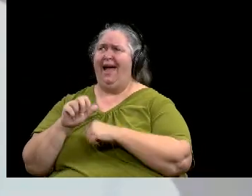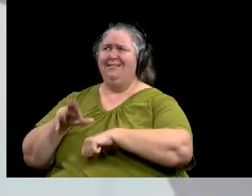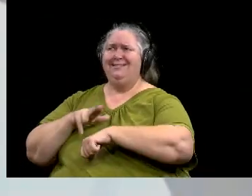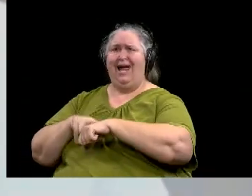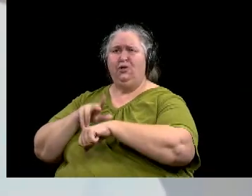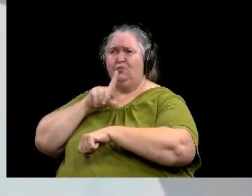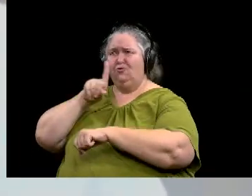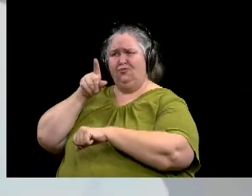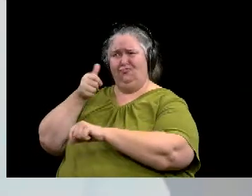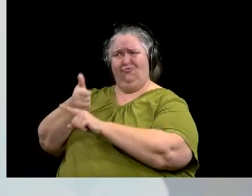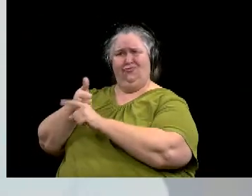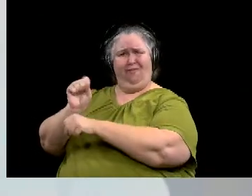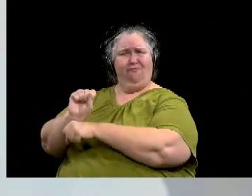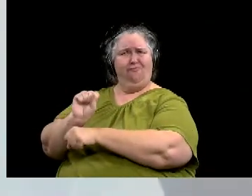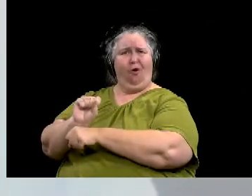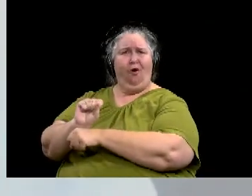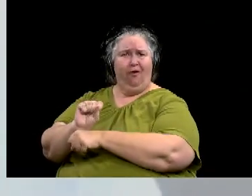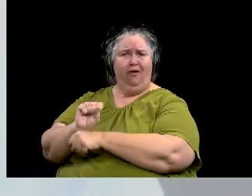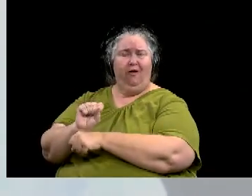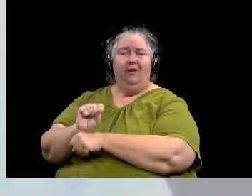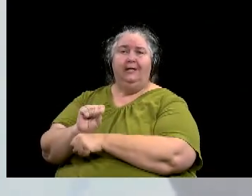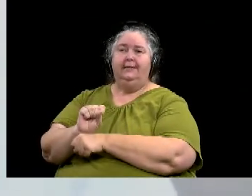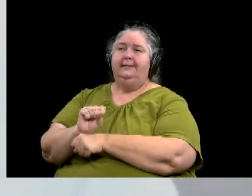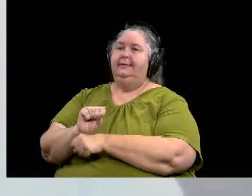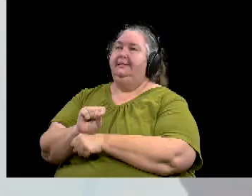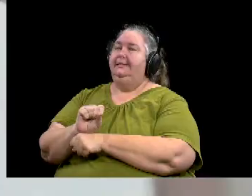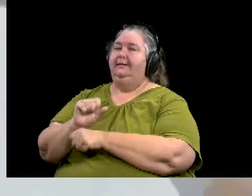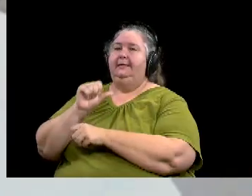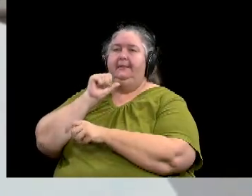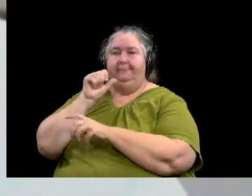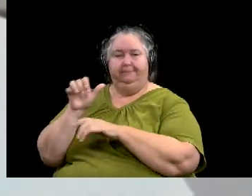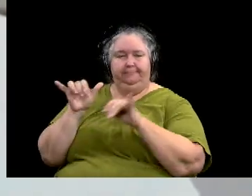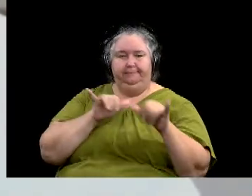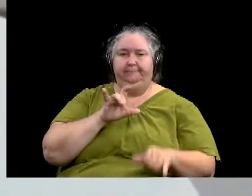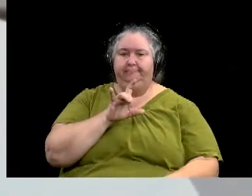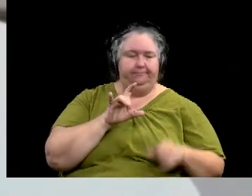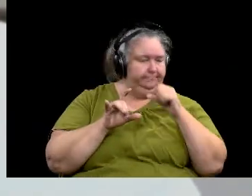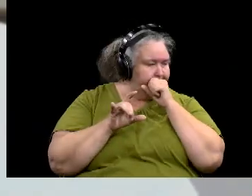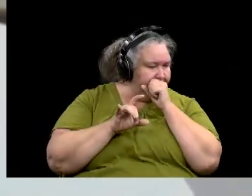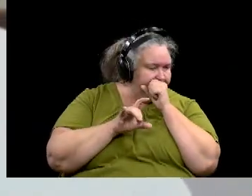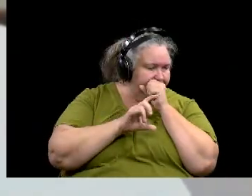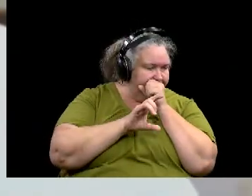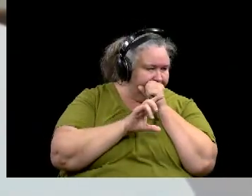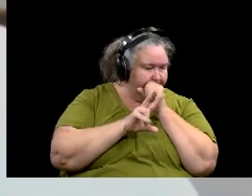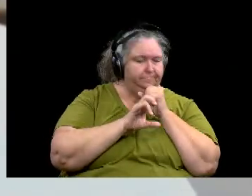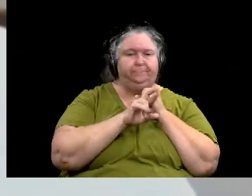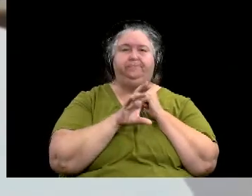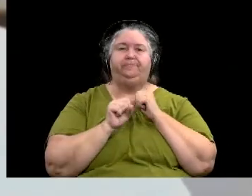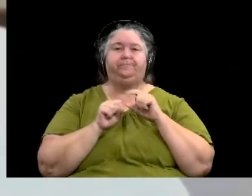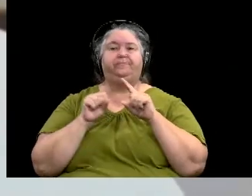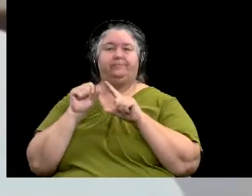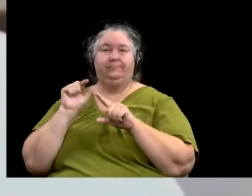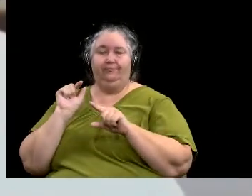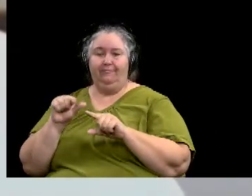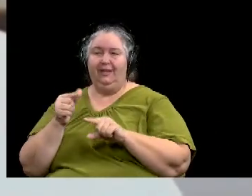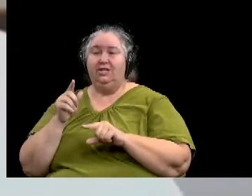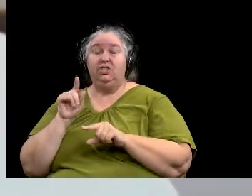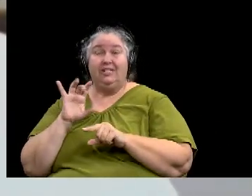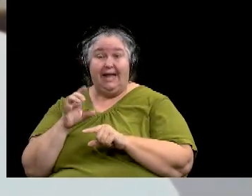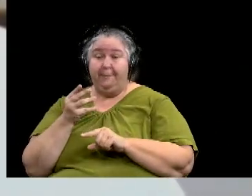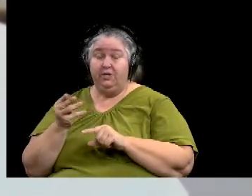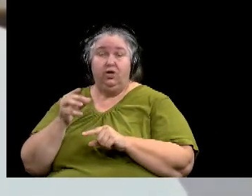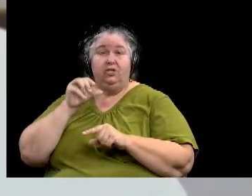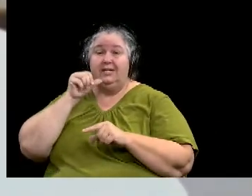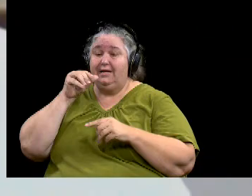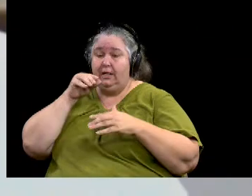Unlike viruses, though, this genetic material never enters into our own cellular